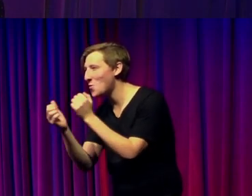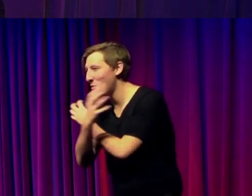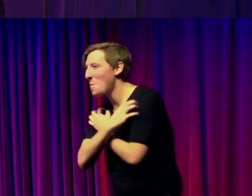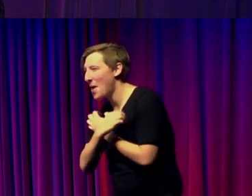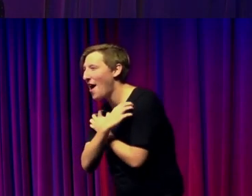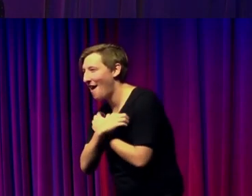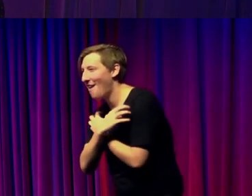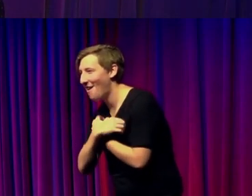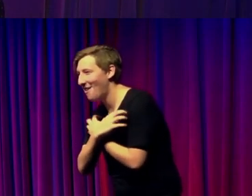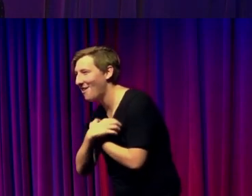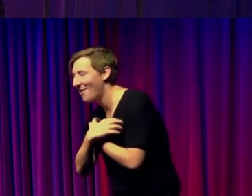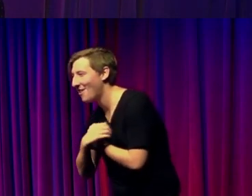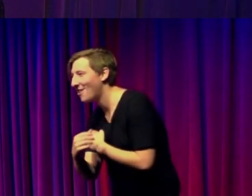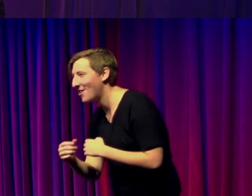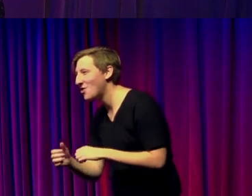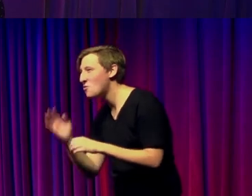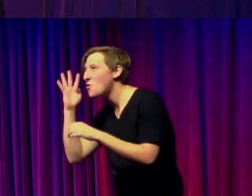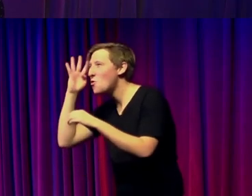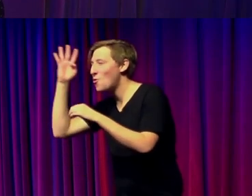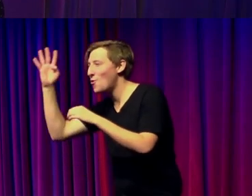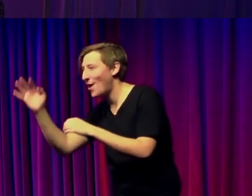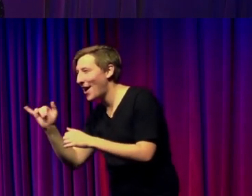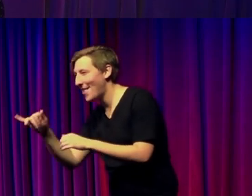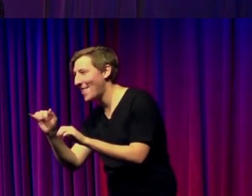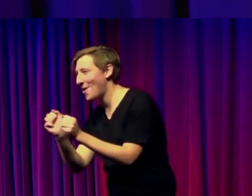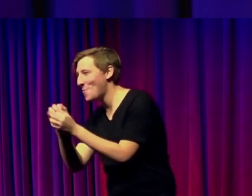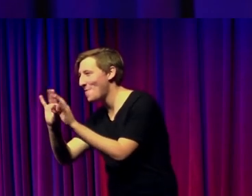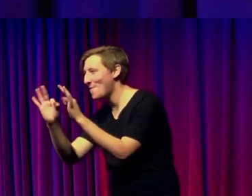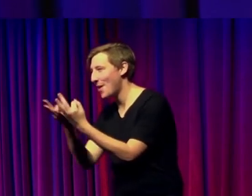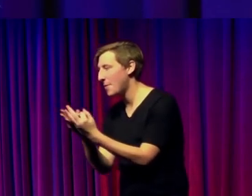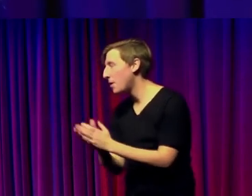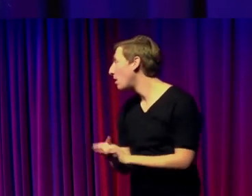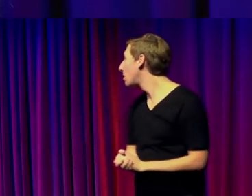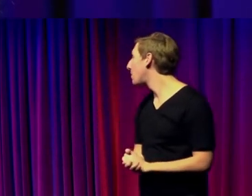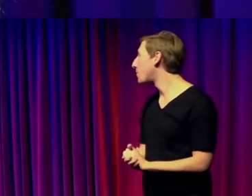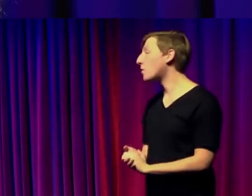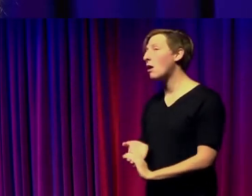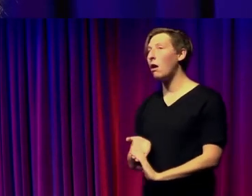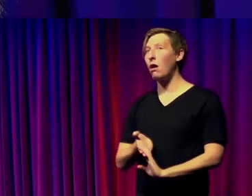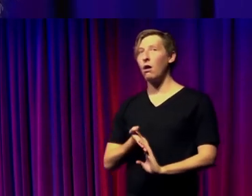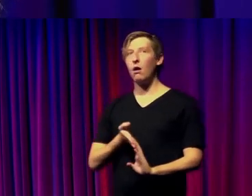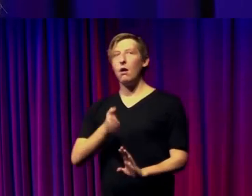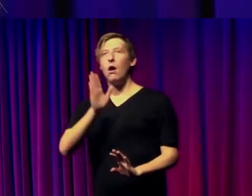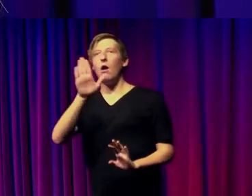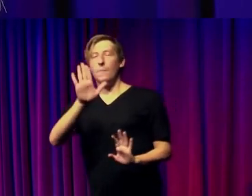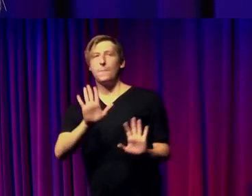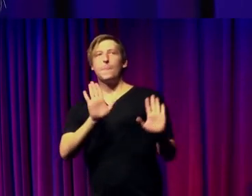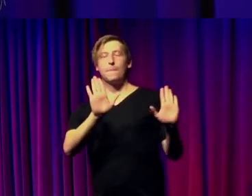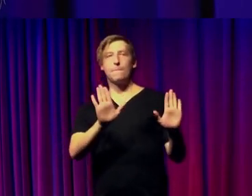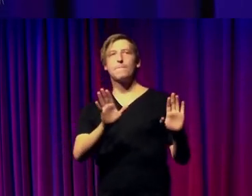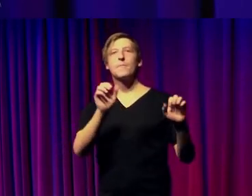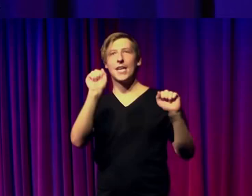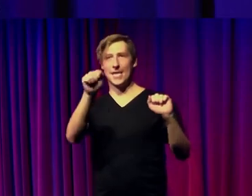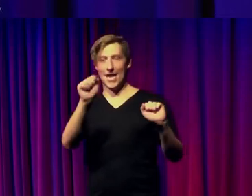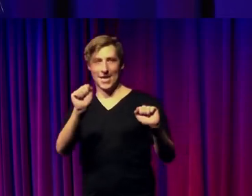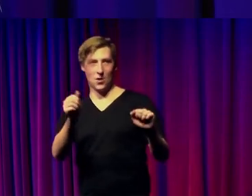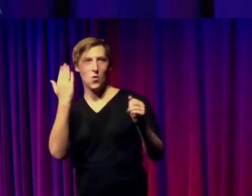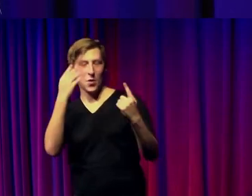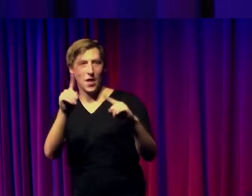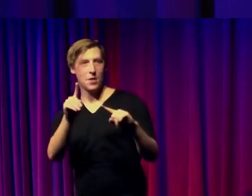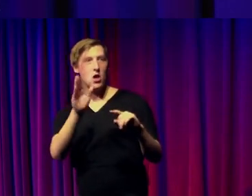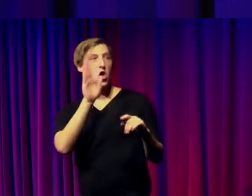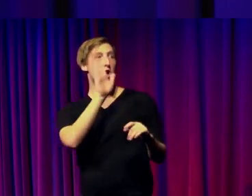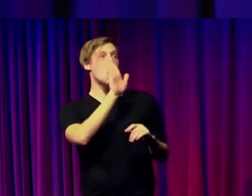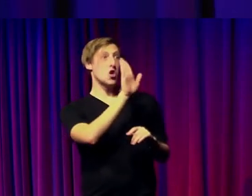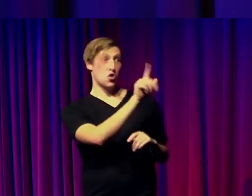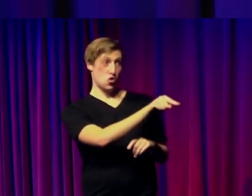would you be willing in gender bending for the role of Leonardo DiCaprio?